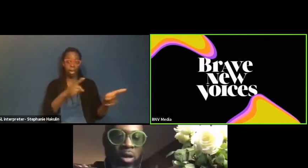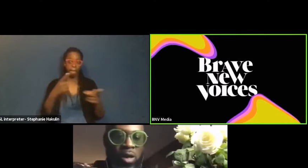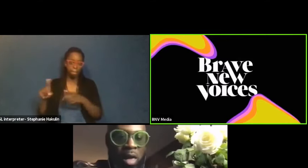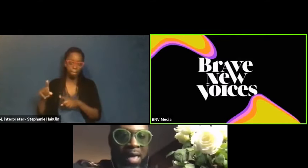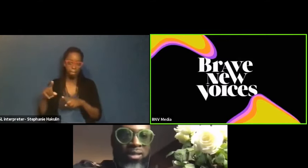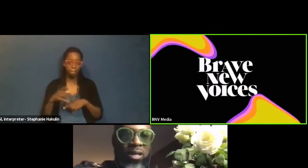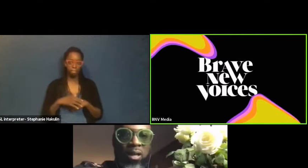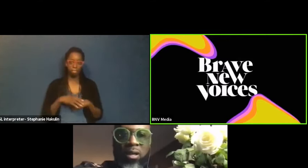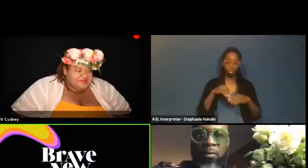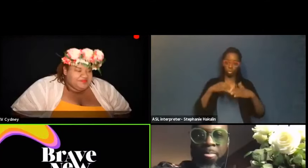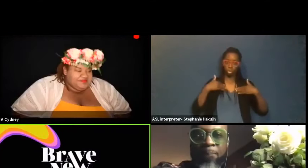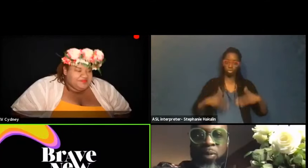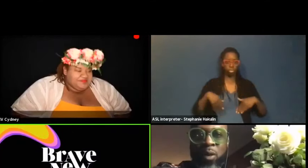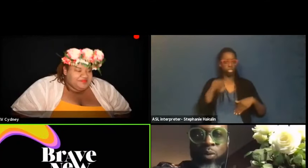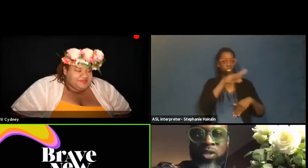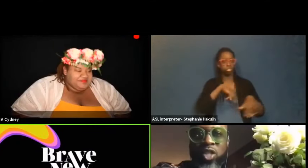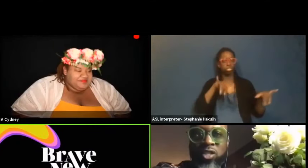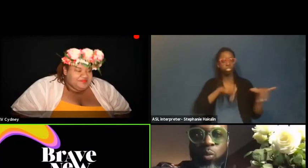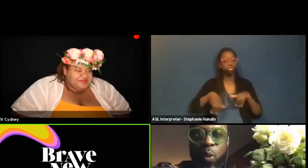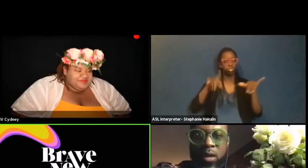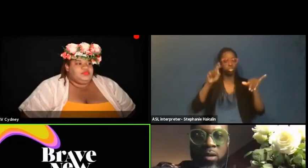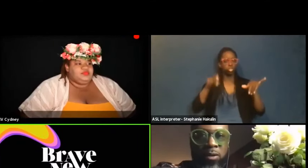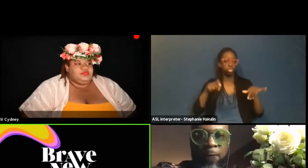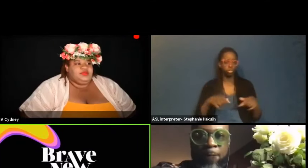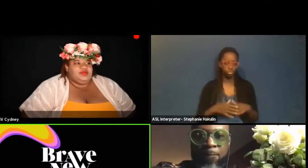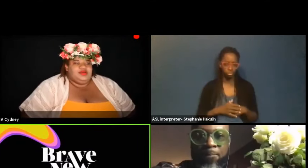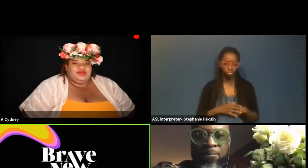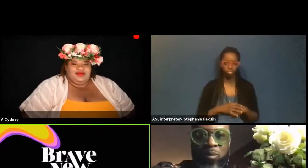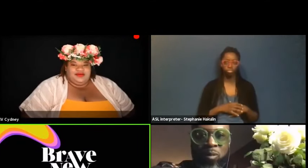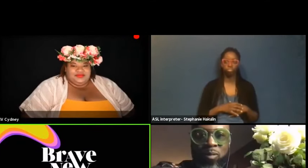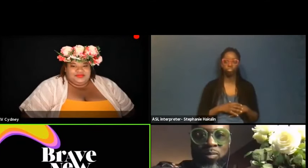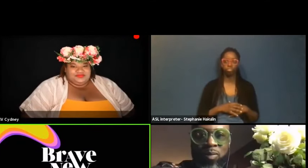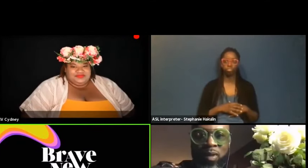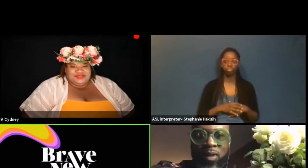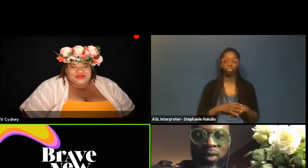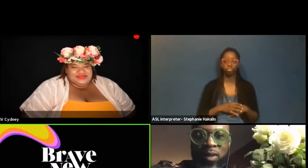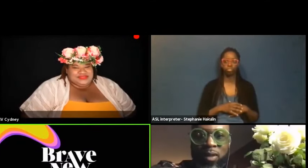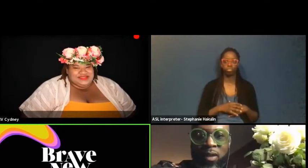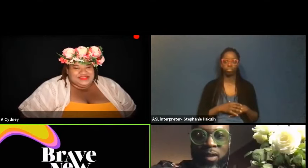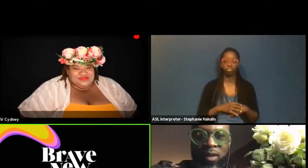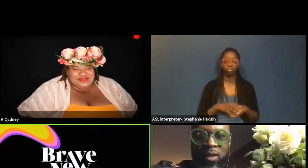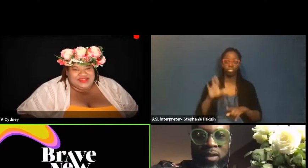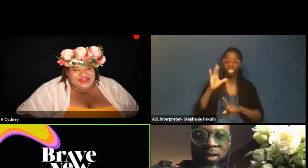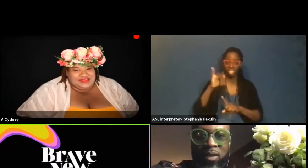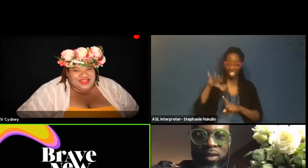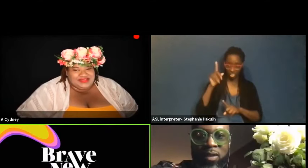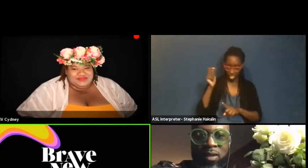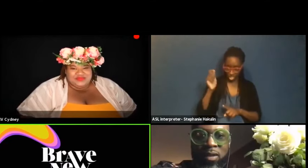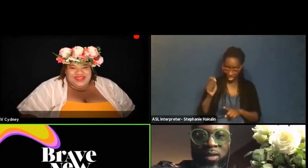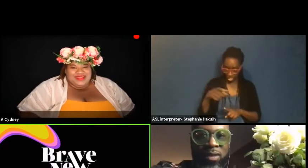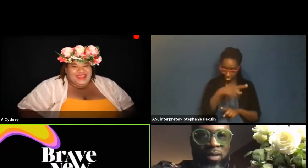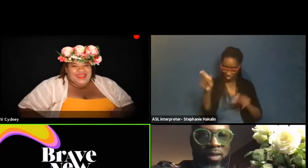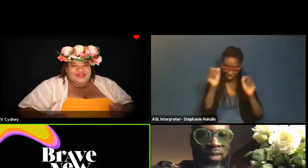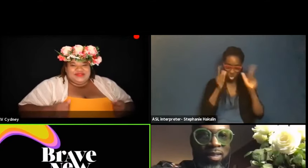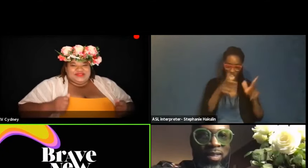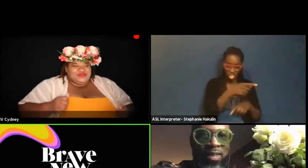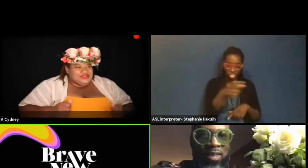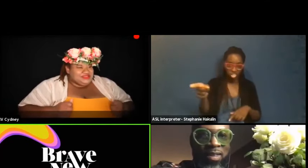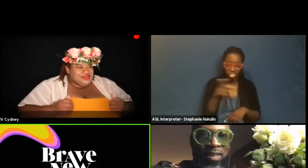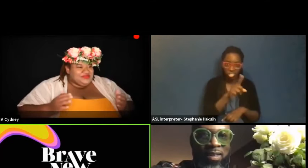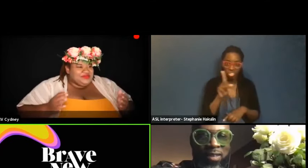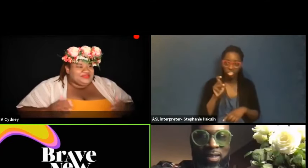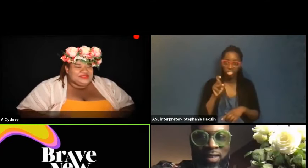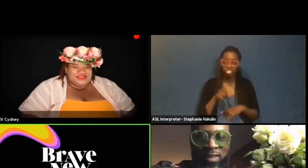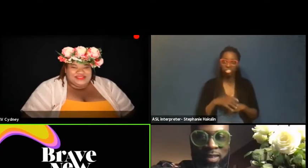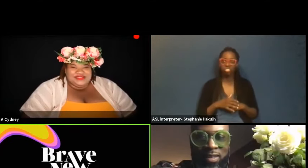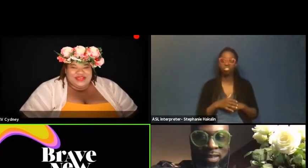y'all. Hey, Sid, were the judges awake? Y'all must have did something in that dance break and those